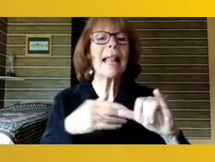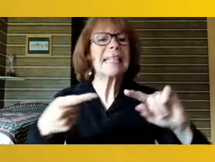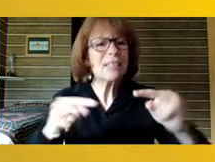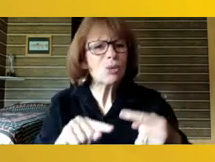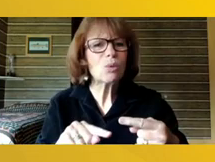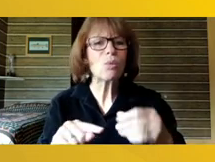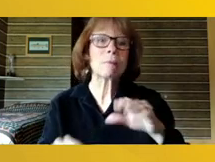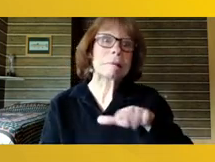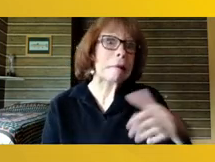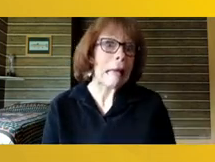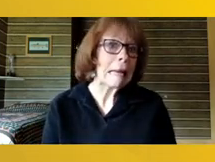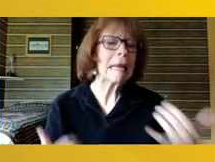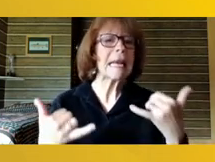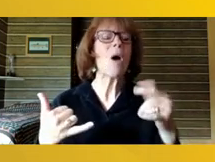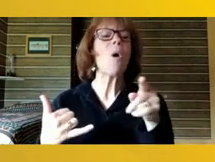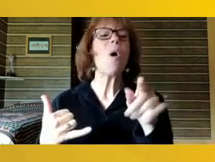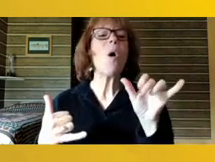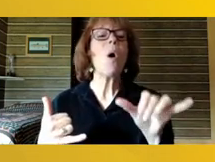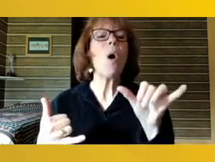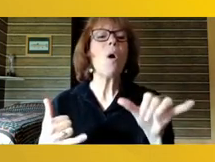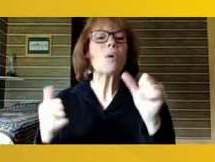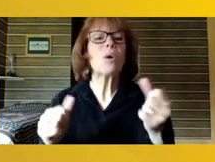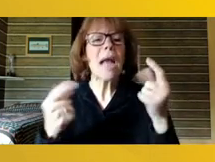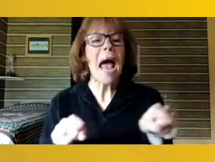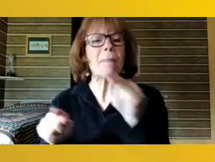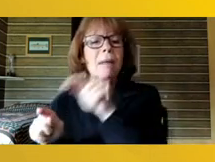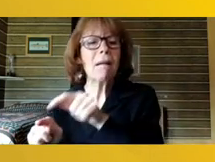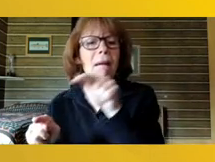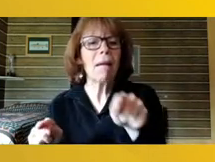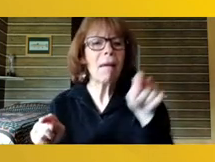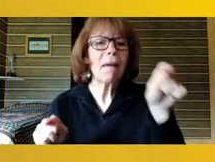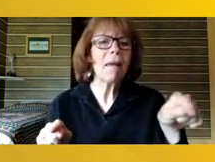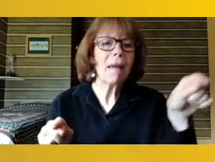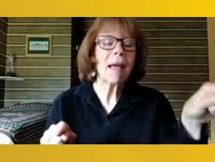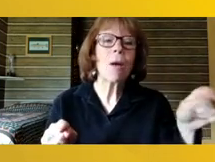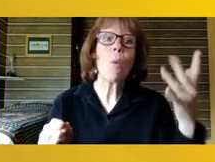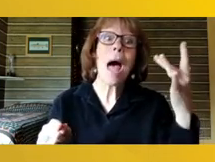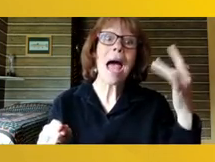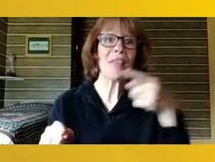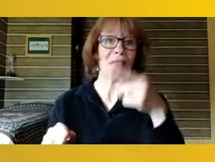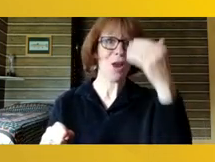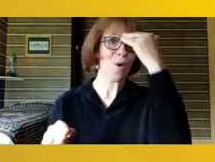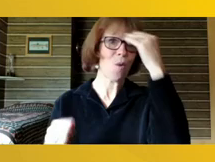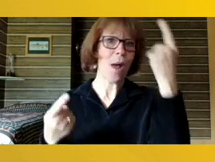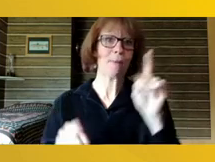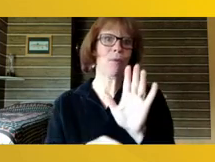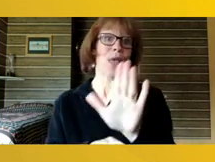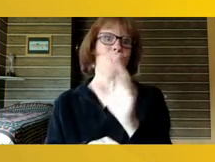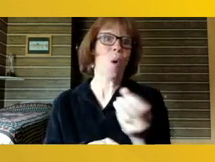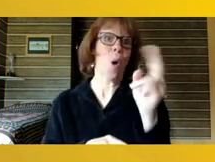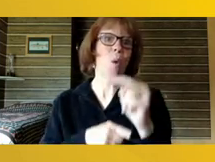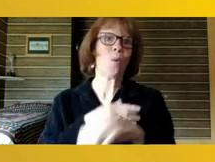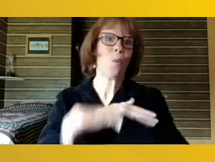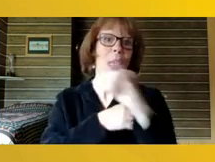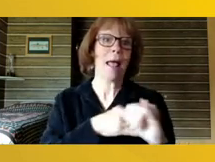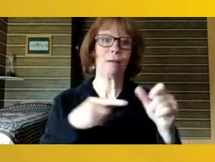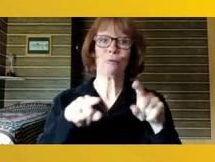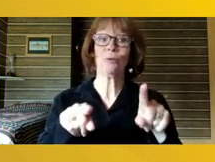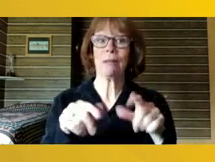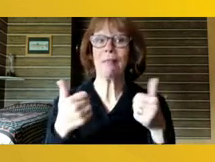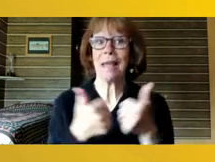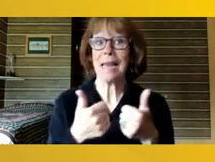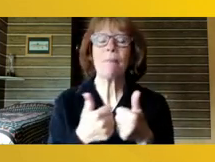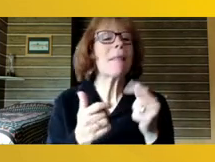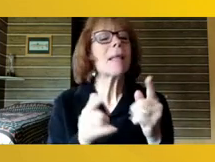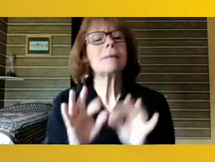what happened to the whales based on what happened to their whales in the game. And this is an important part of the problem-driven